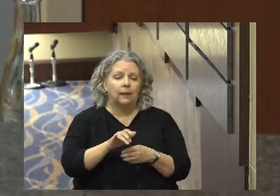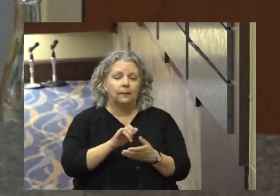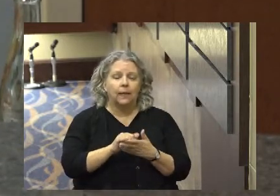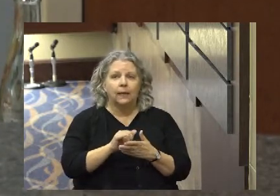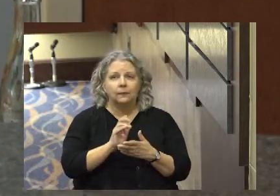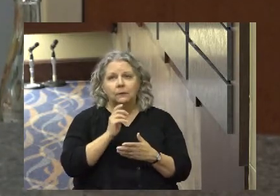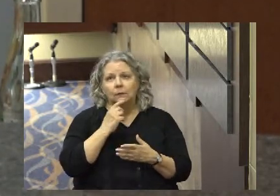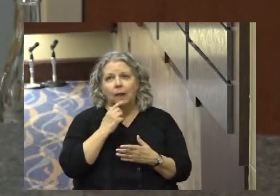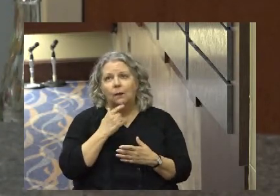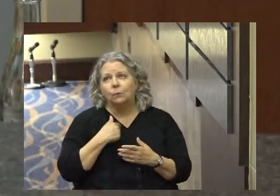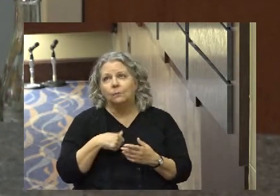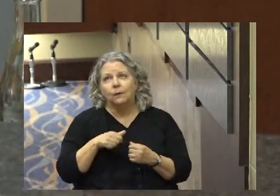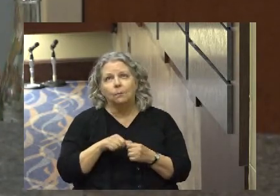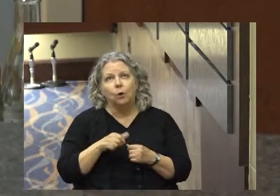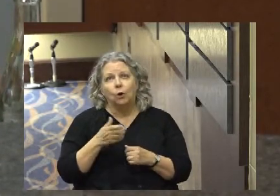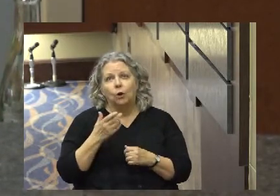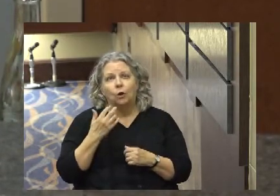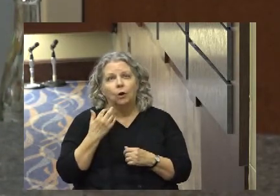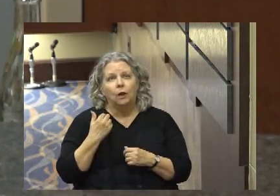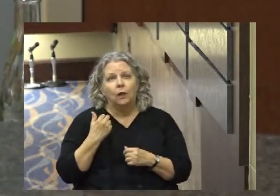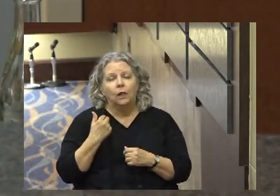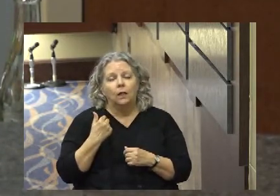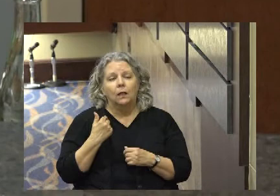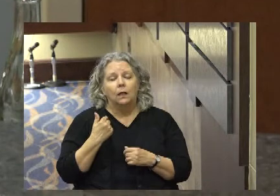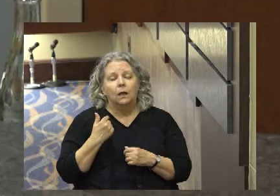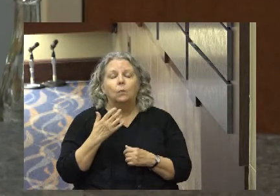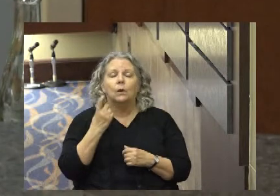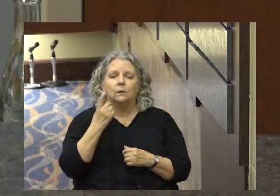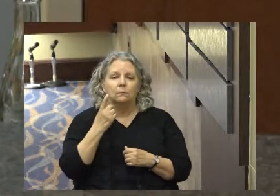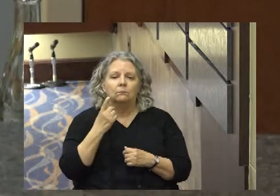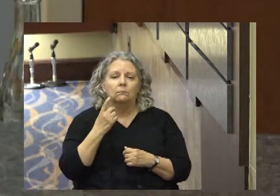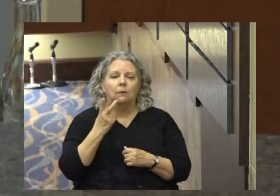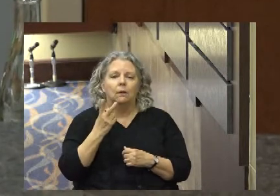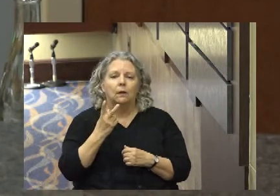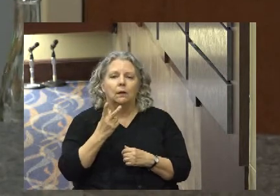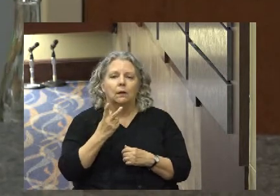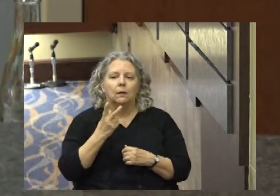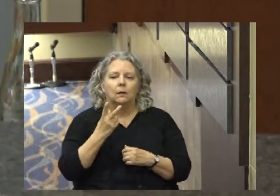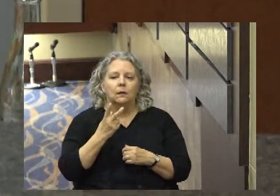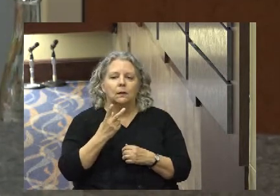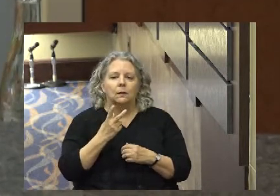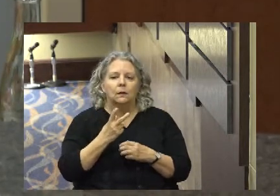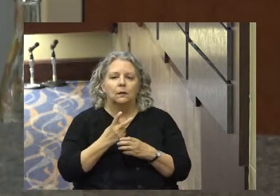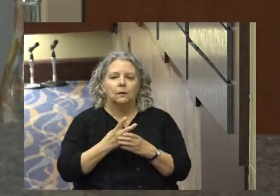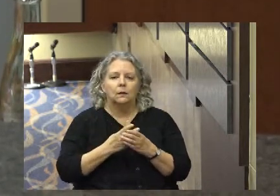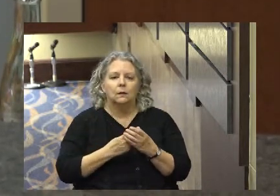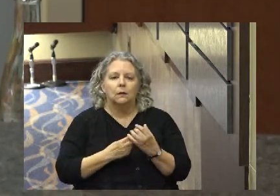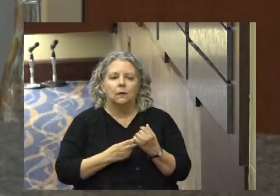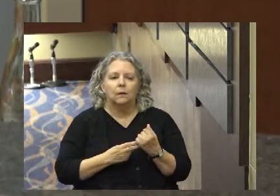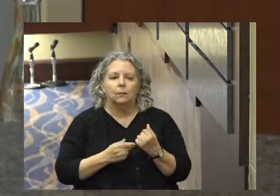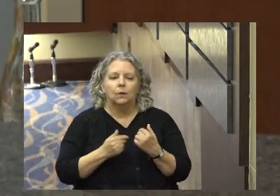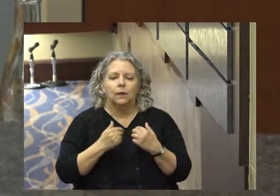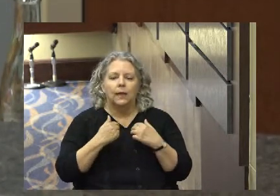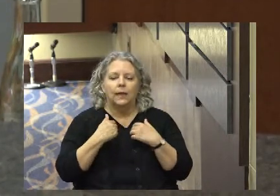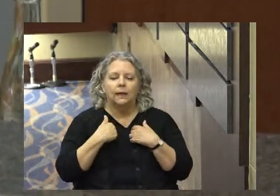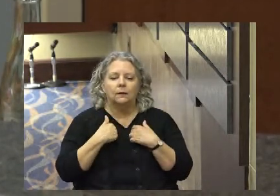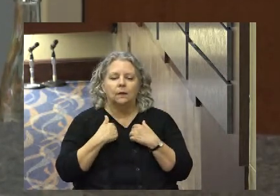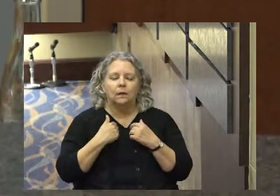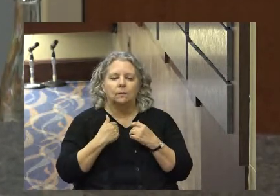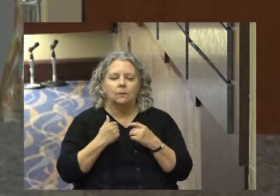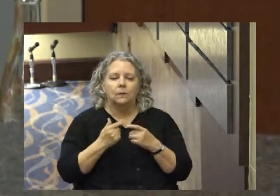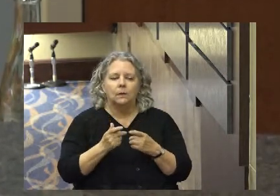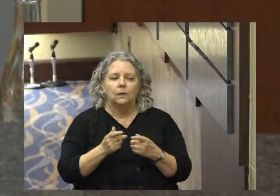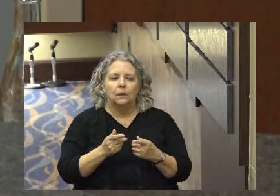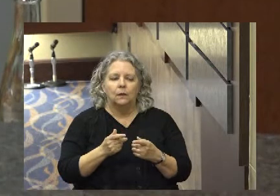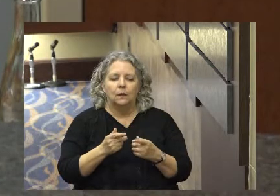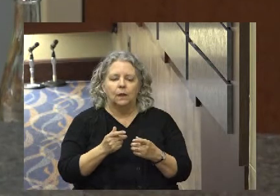remember the couple that happened, the couple of bills that were straight away that were directly across from Hines and on down